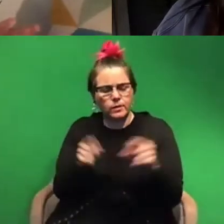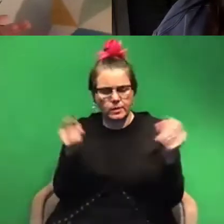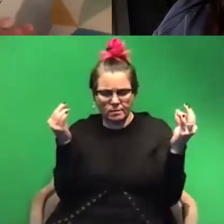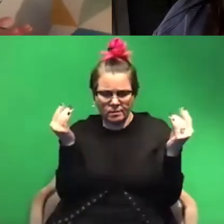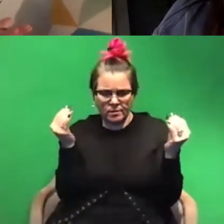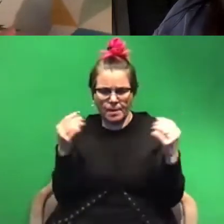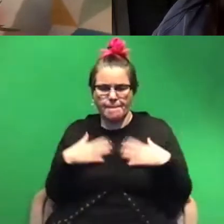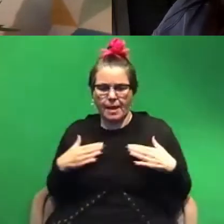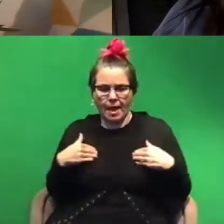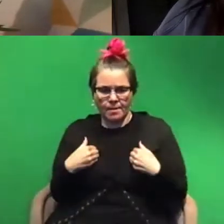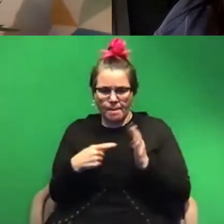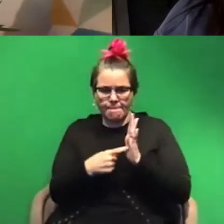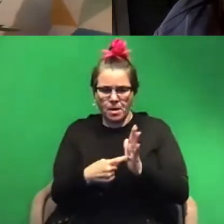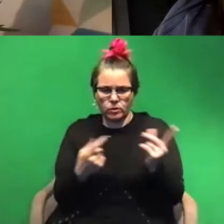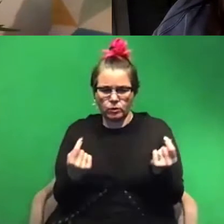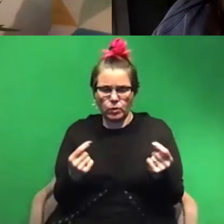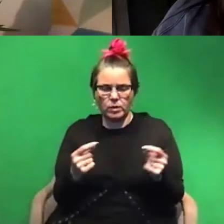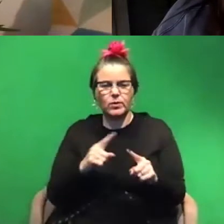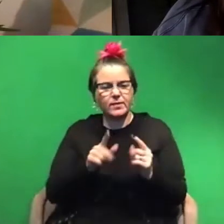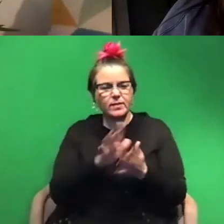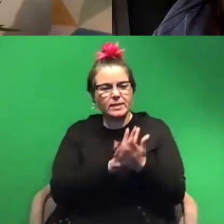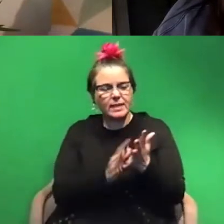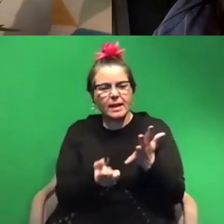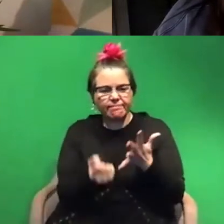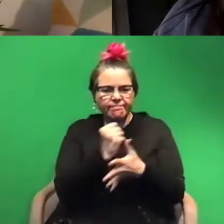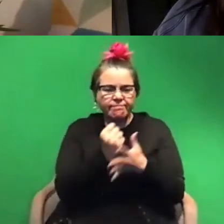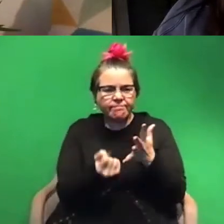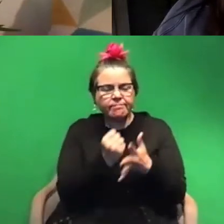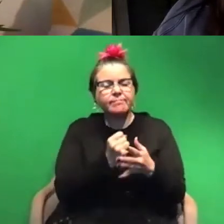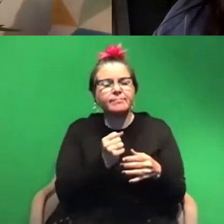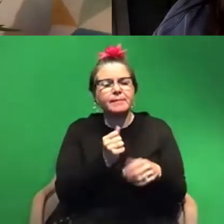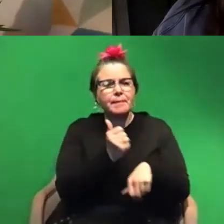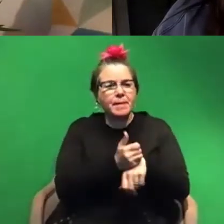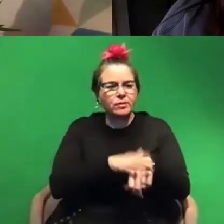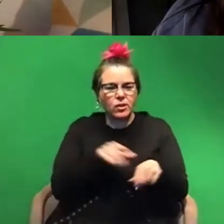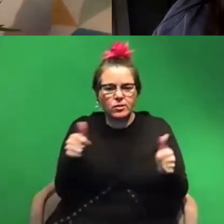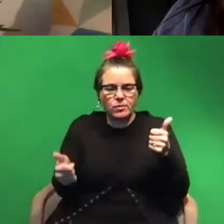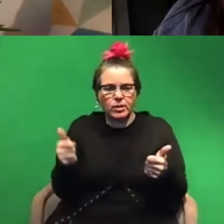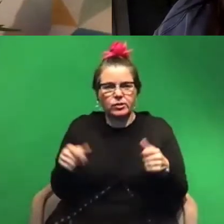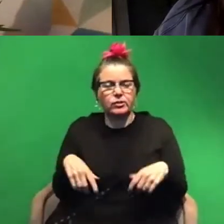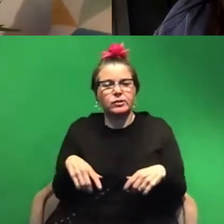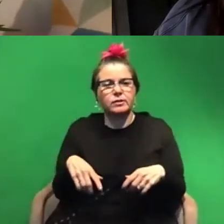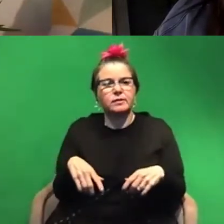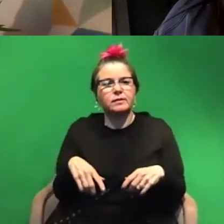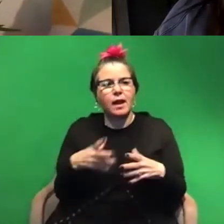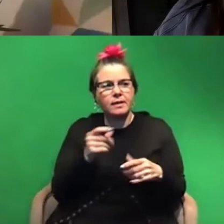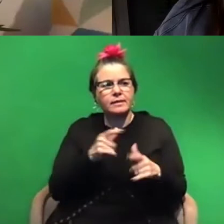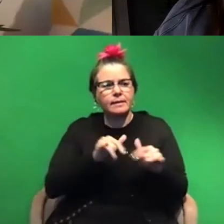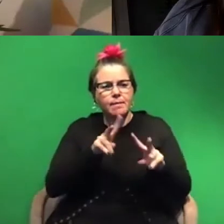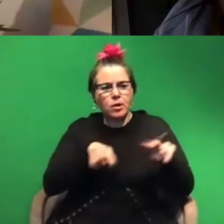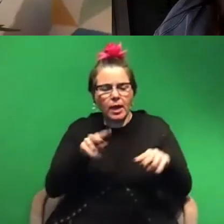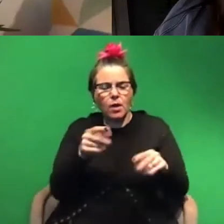my animal models. So there are different design criteria that I have to keep in mind while looking at what materials can I